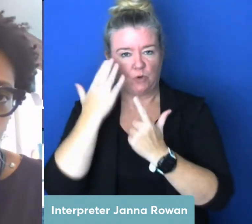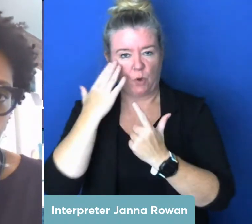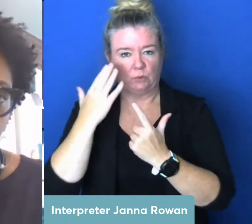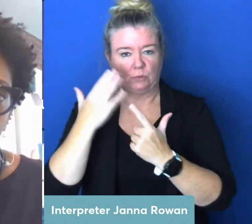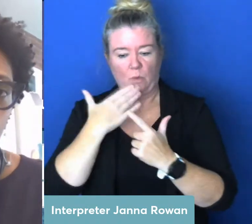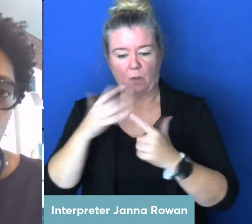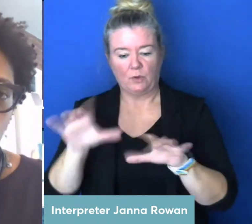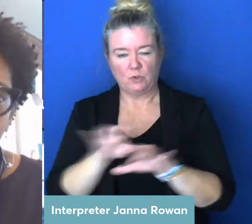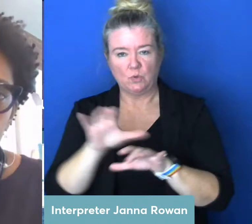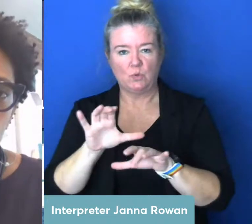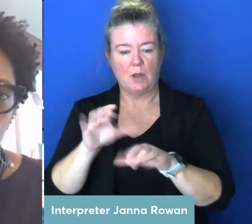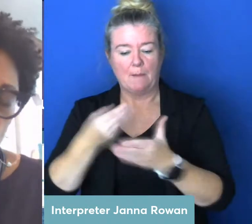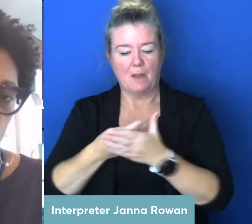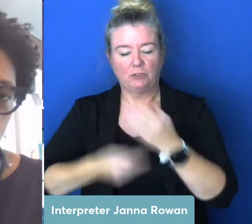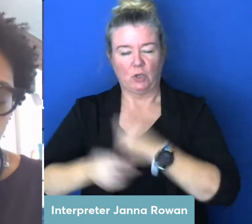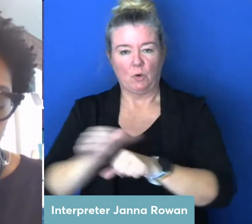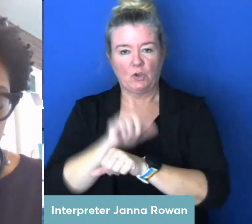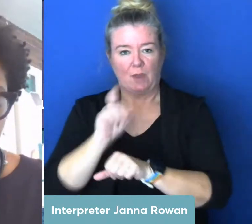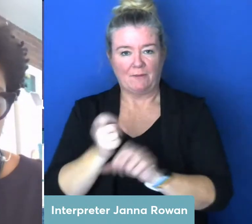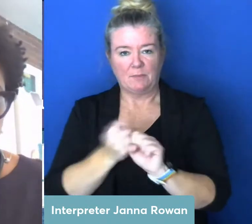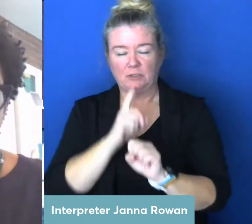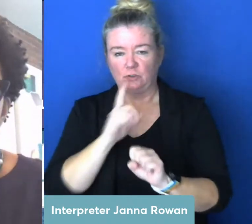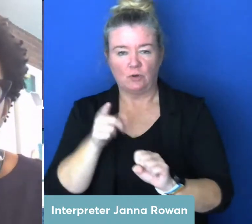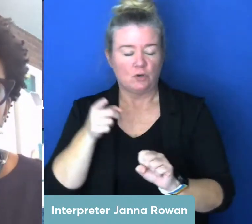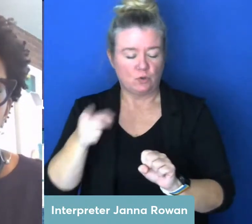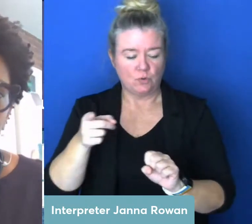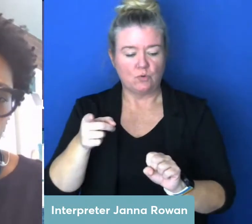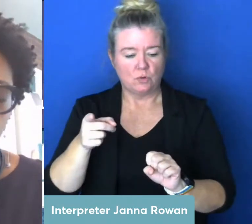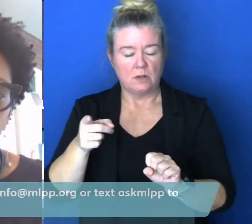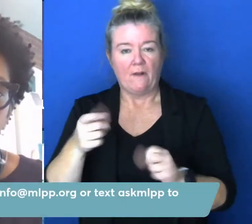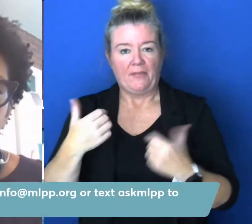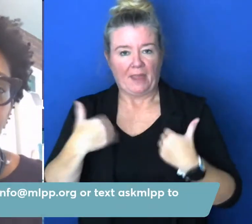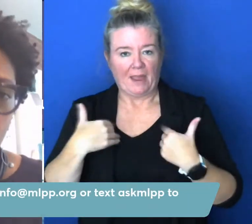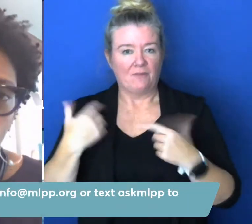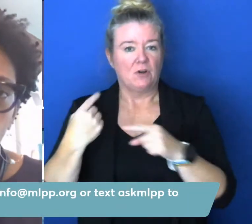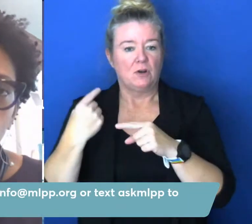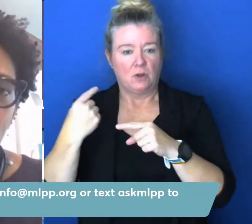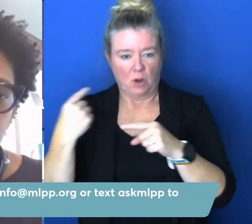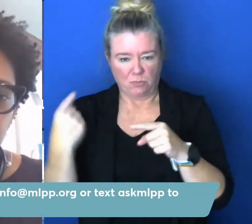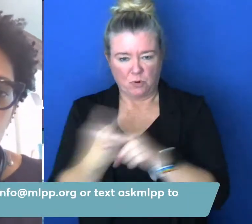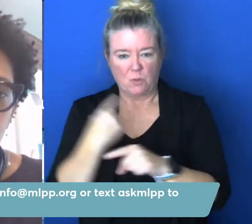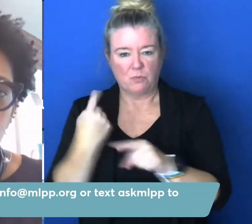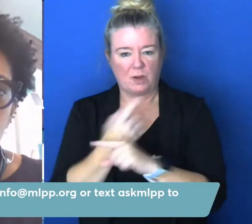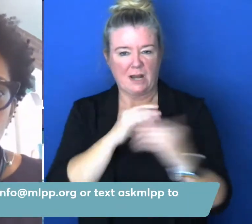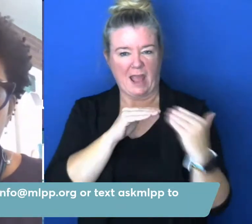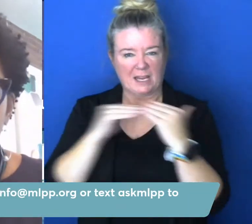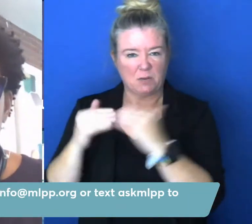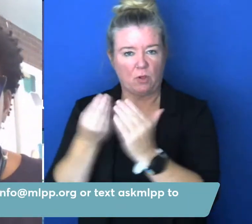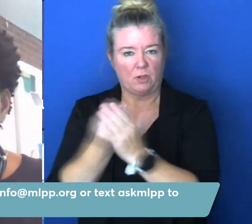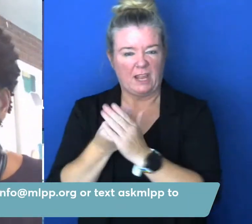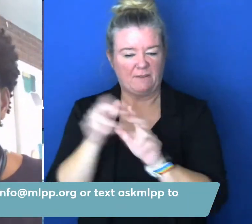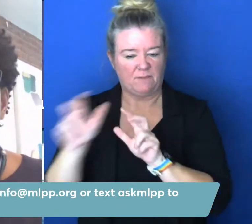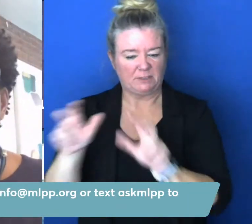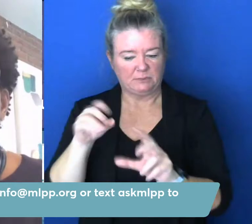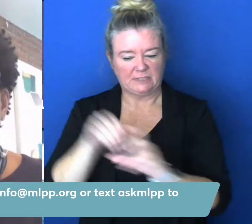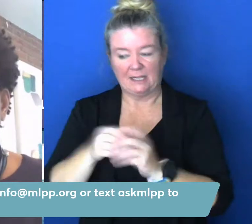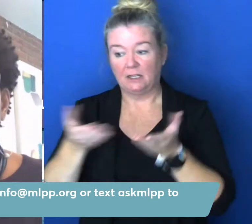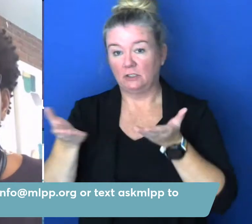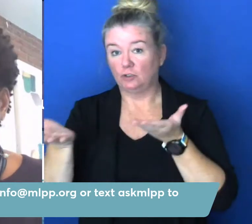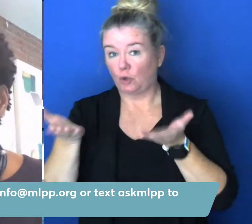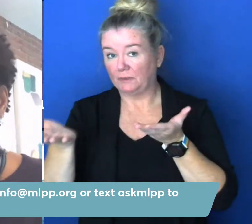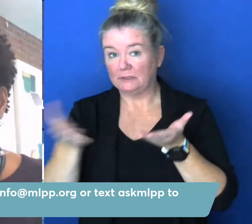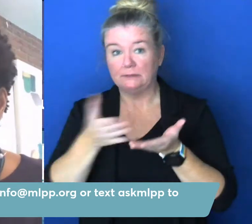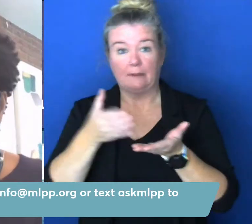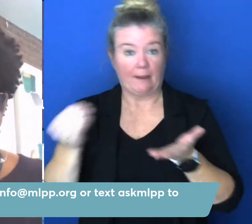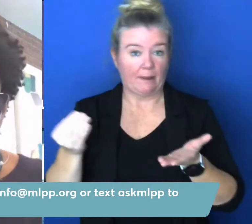tax and budget work. You've got to ensure that there is appropriate and equitable investments in the services